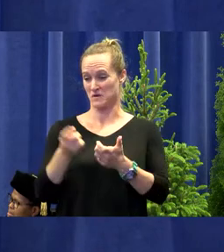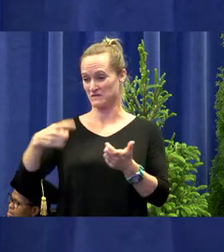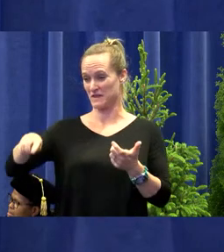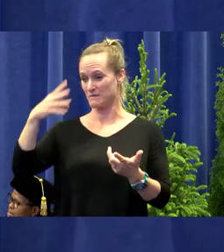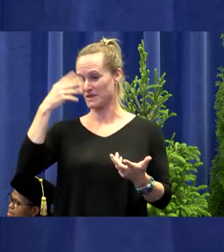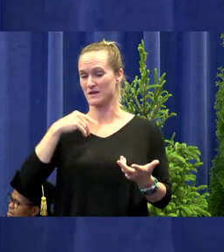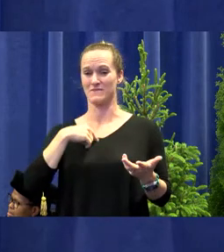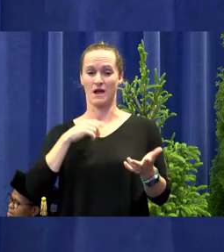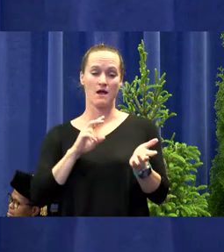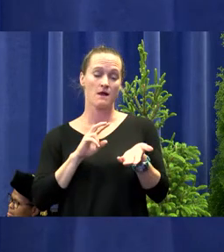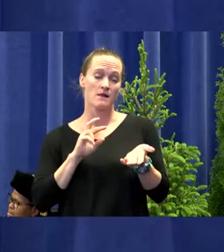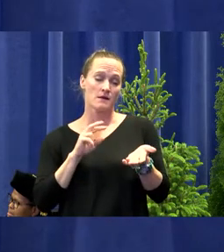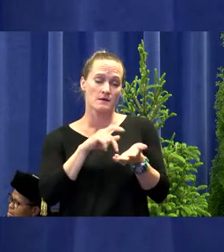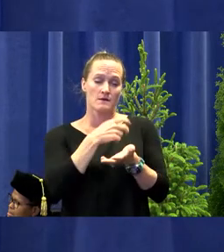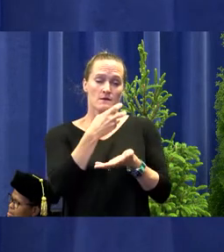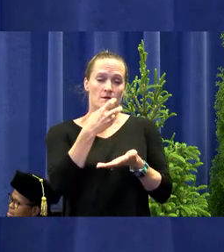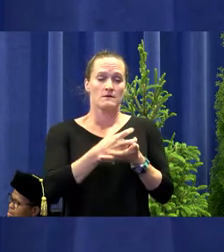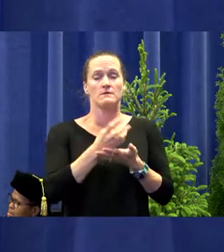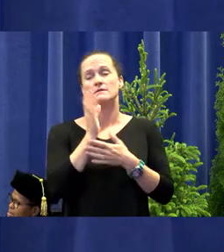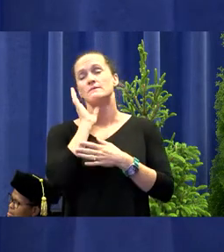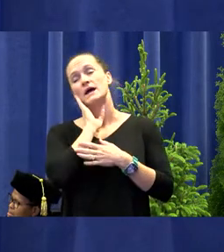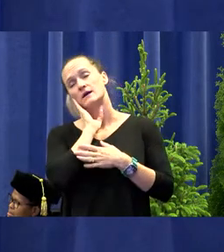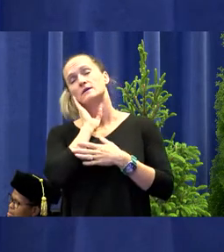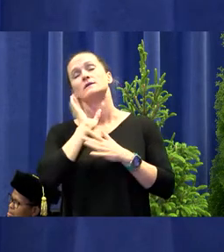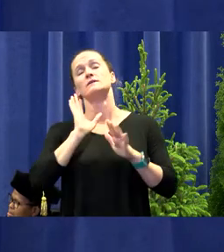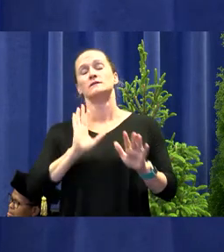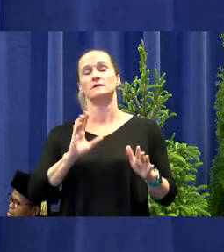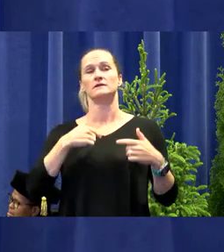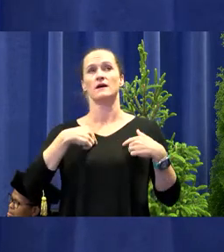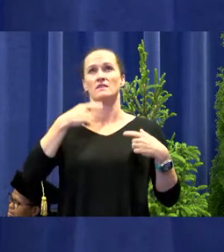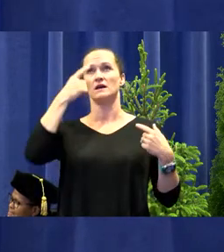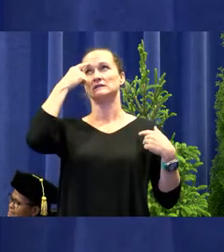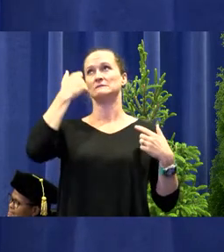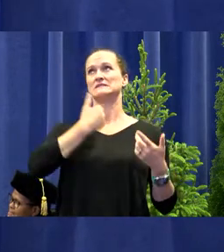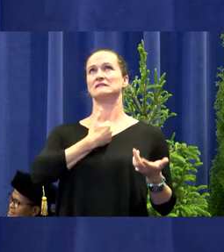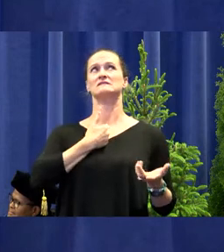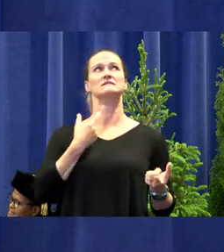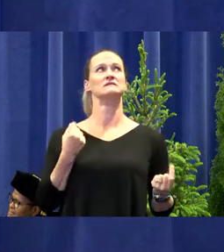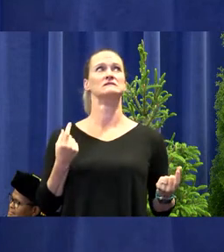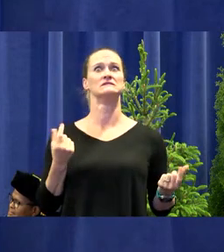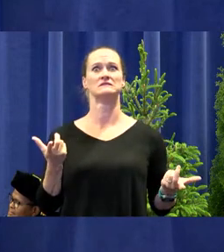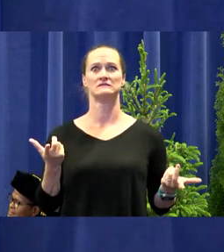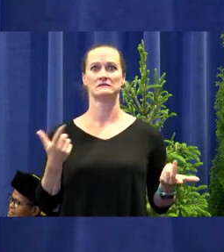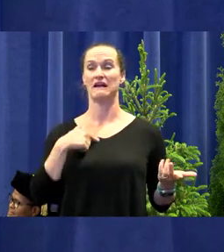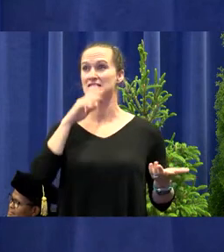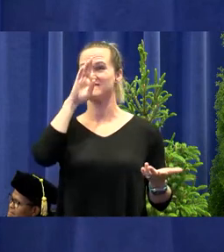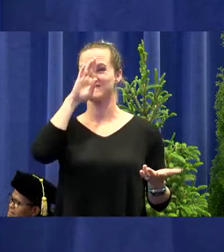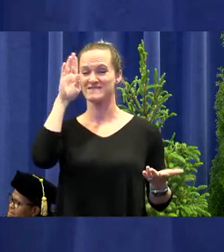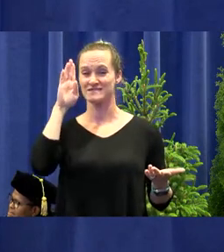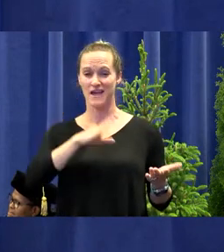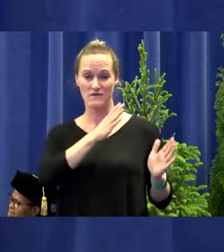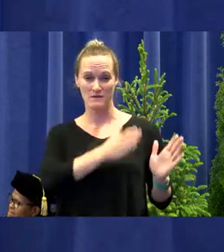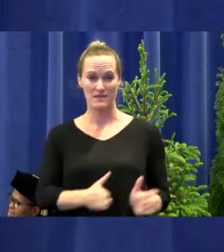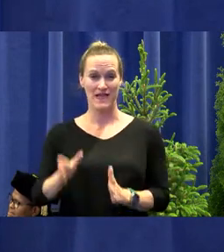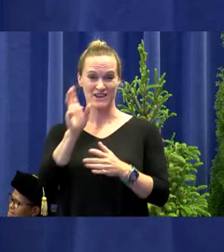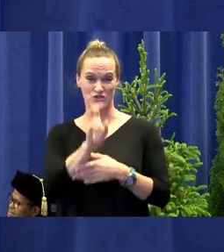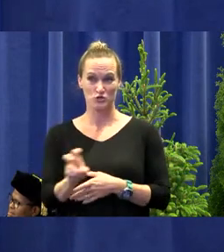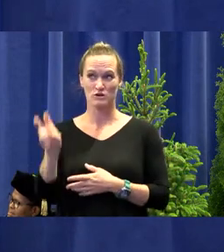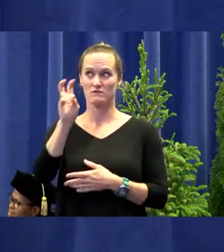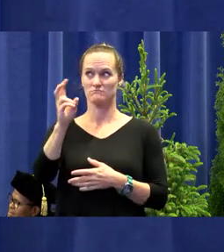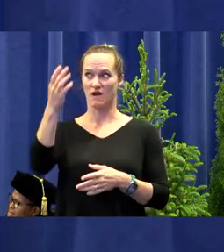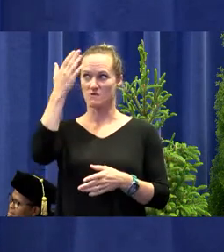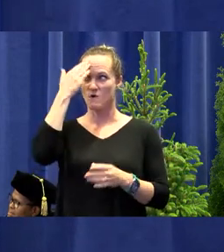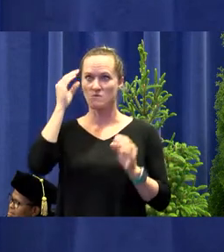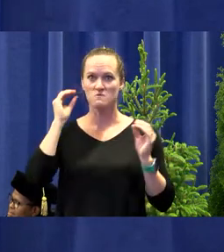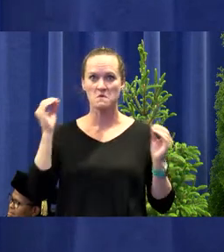bunk bed that was left for me, and I laid there thinking, what am I doing? I've never planned a trip before. I know no one